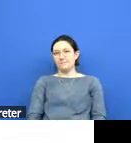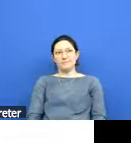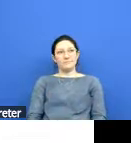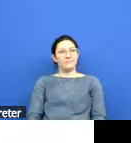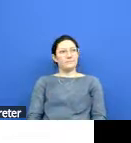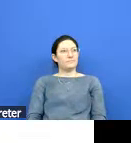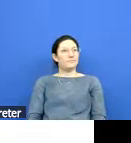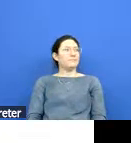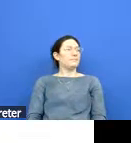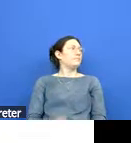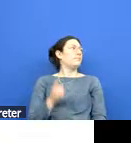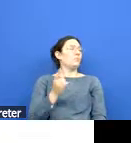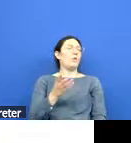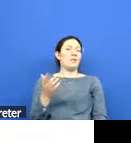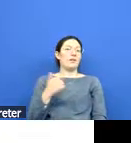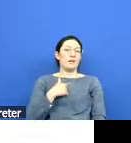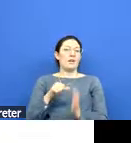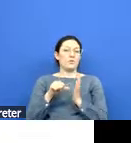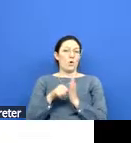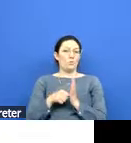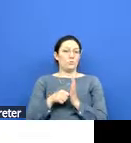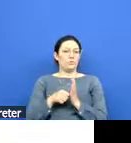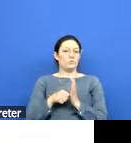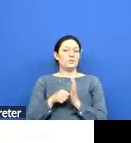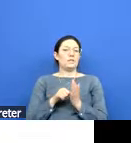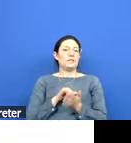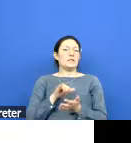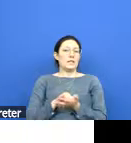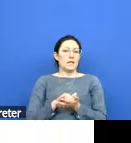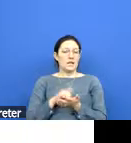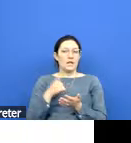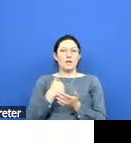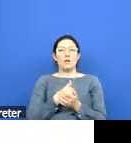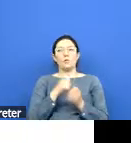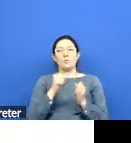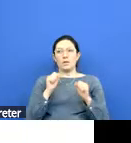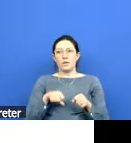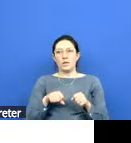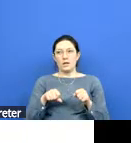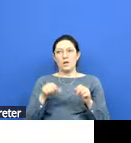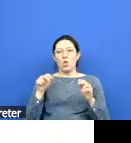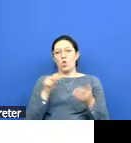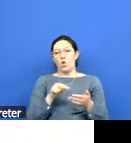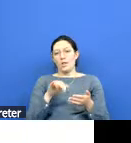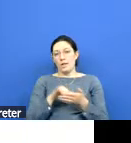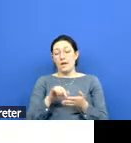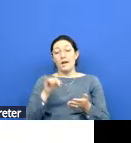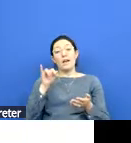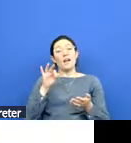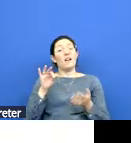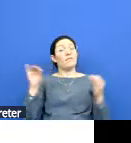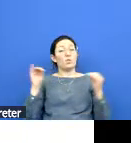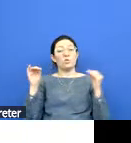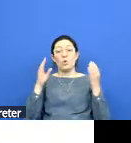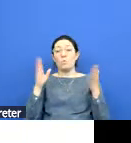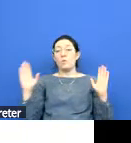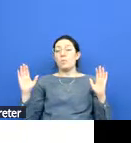One of the things I will note is we can take a look at that. If there isn't a public hearing,